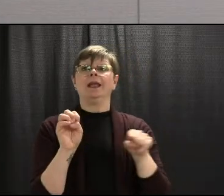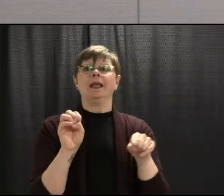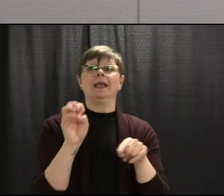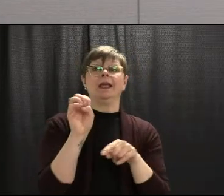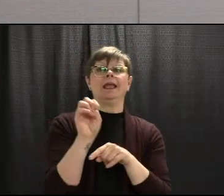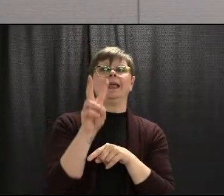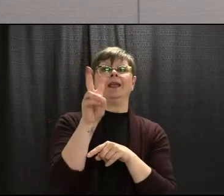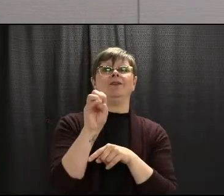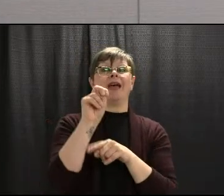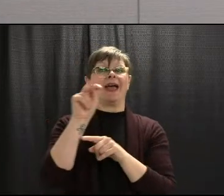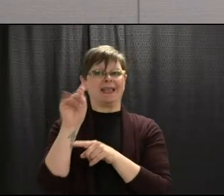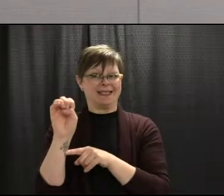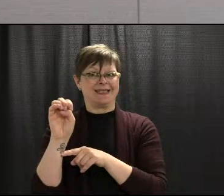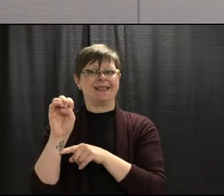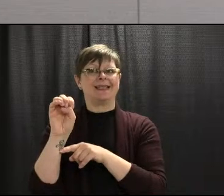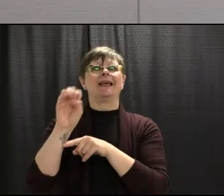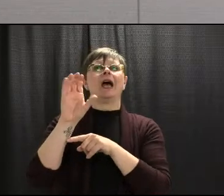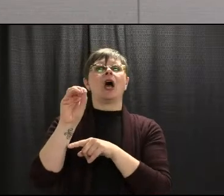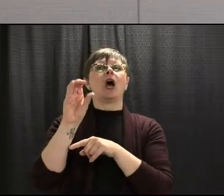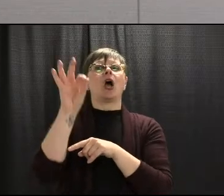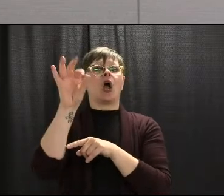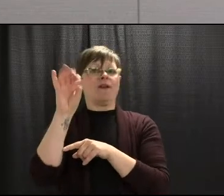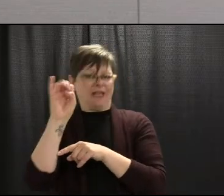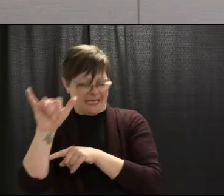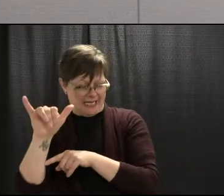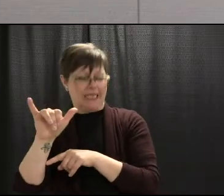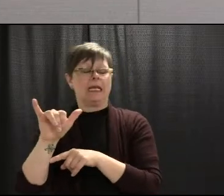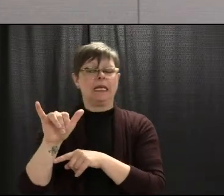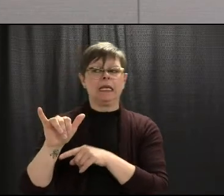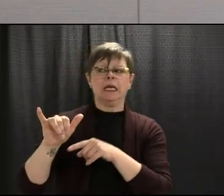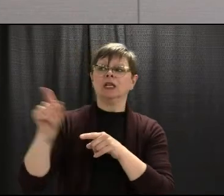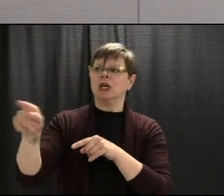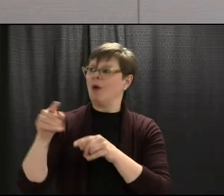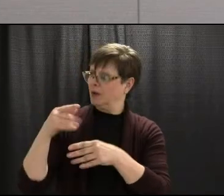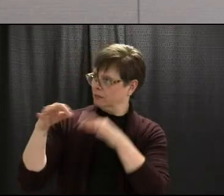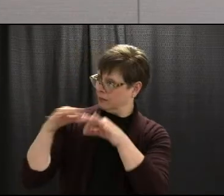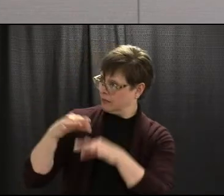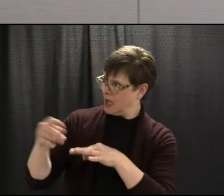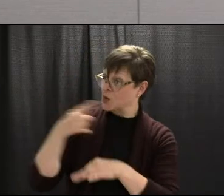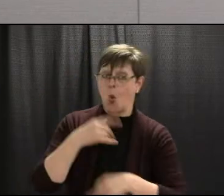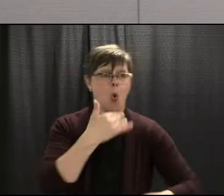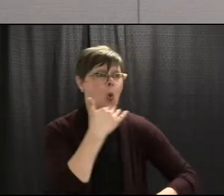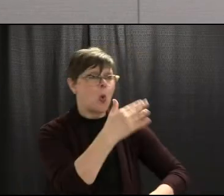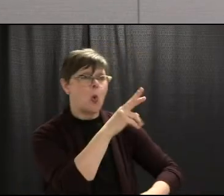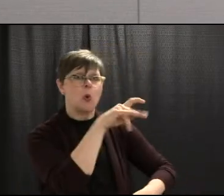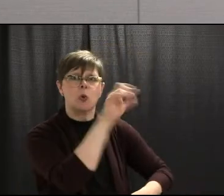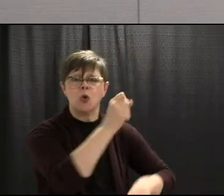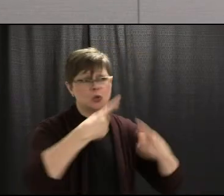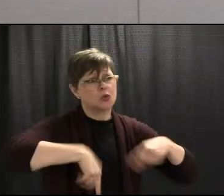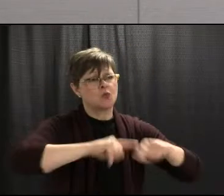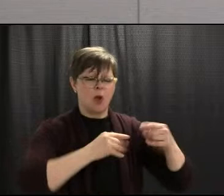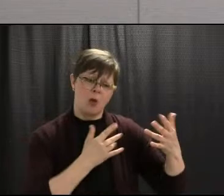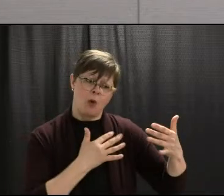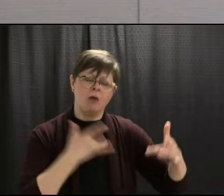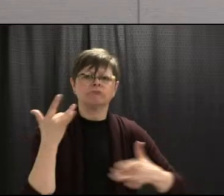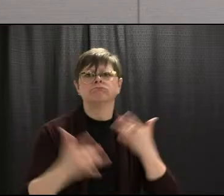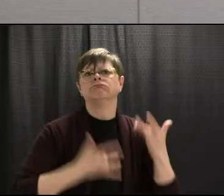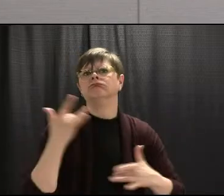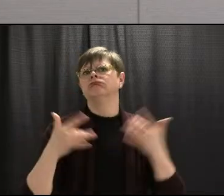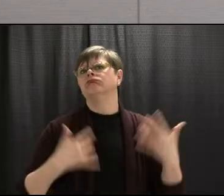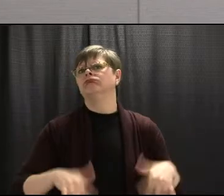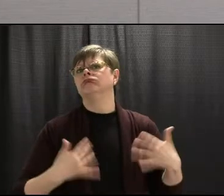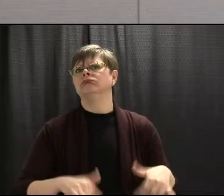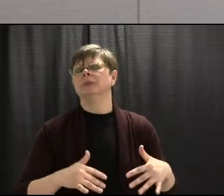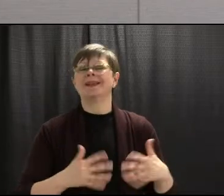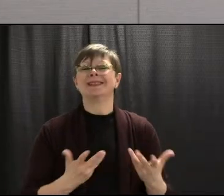said, do you have any further questions on the announcement? The response was, this is good news. We've been waiting for this for some time. What's said behind